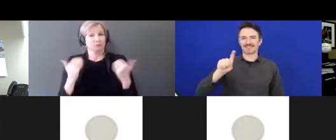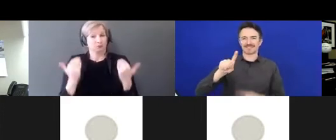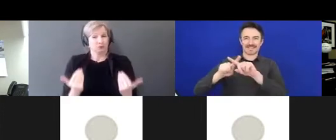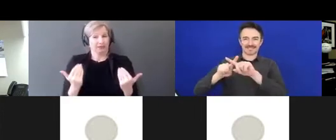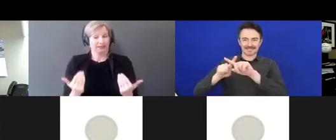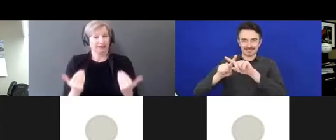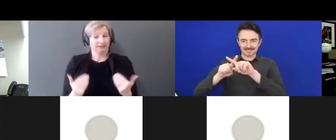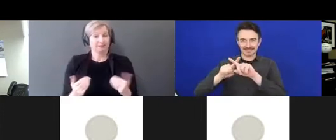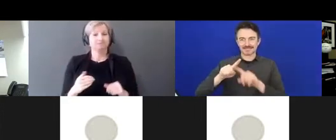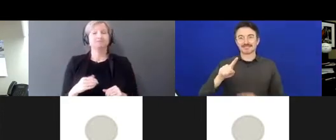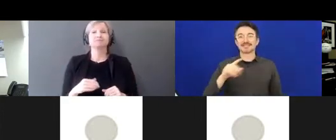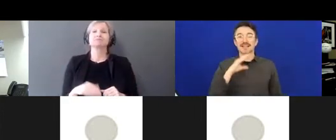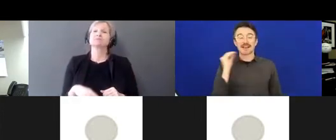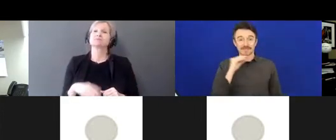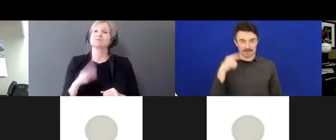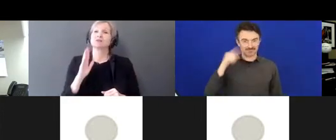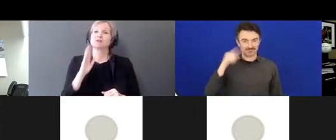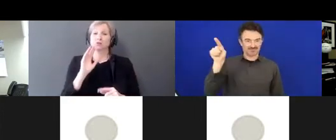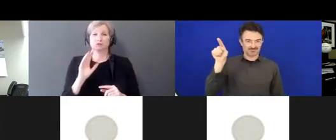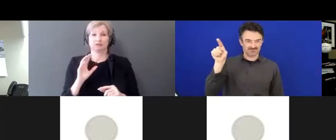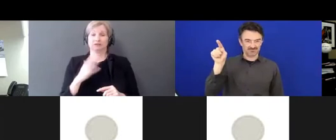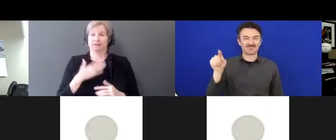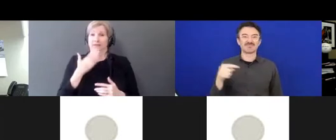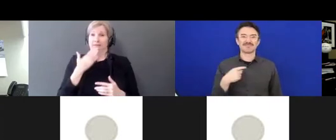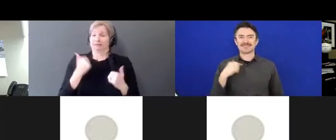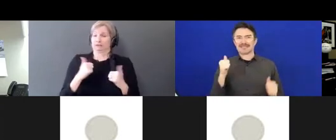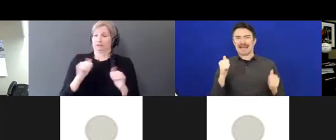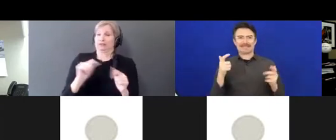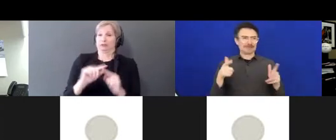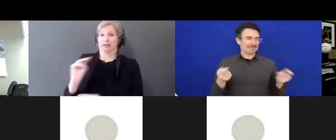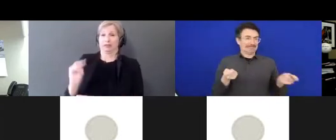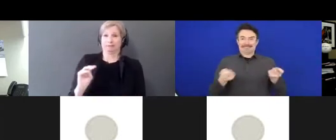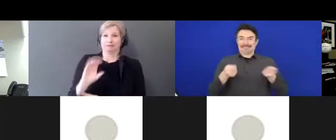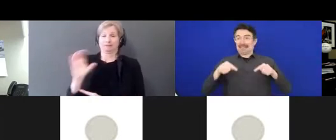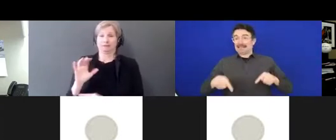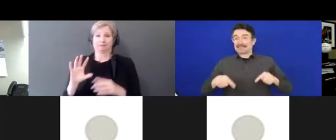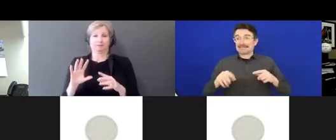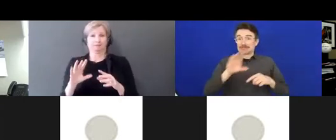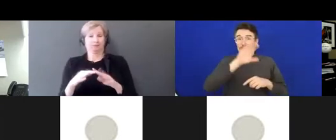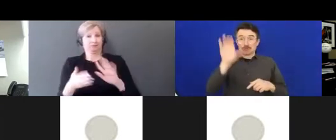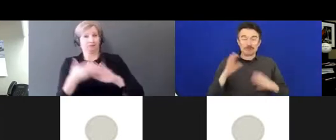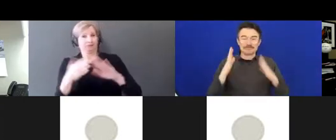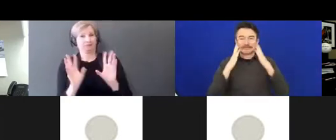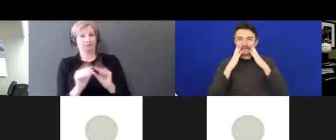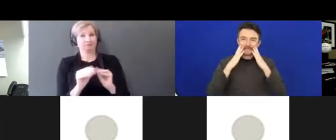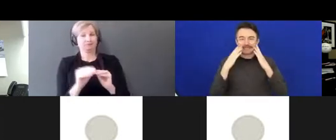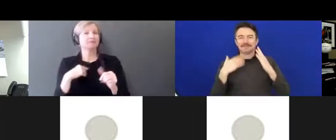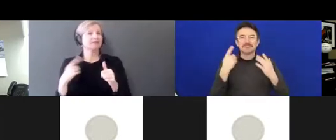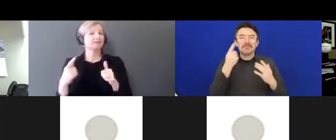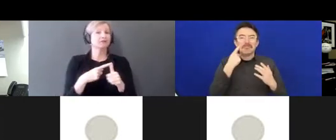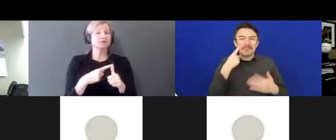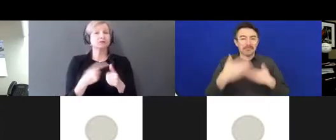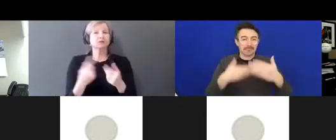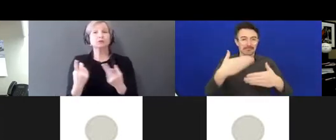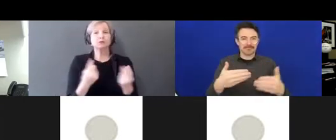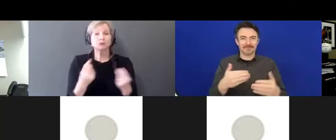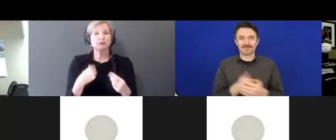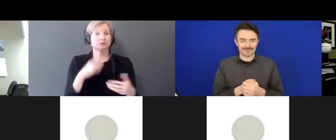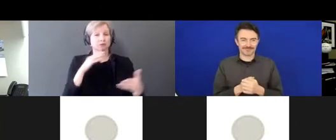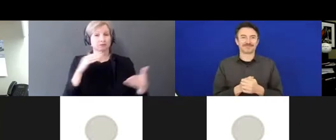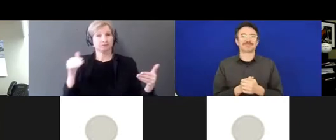my best to MC this event. The first thing that I need to do is to introduce